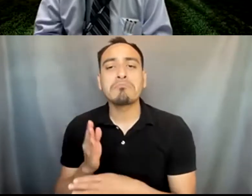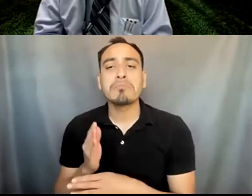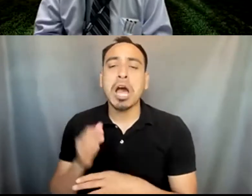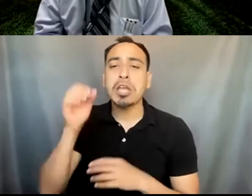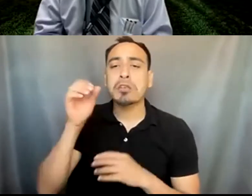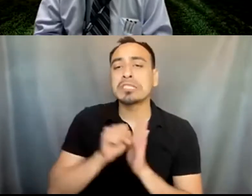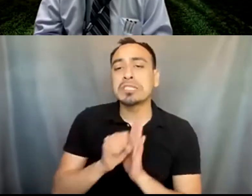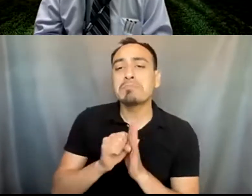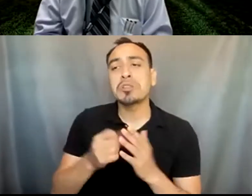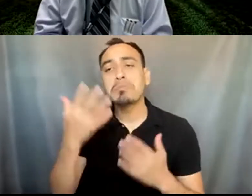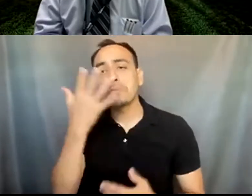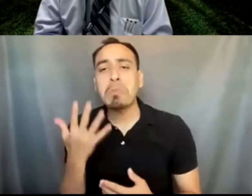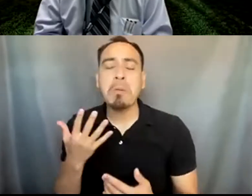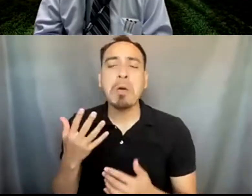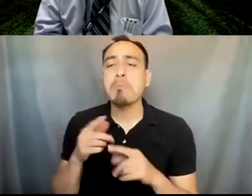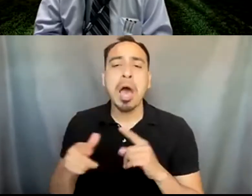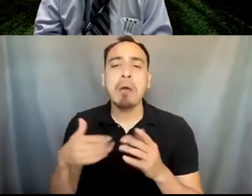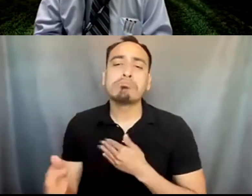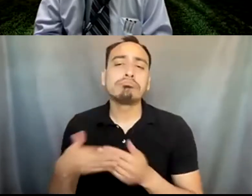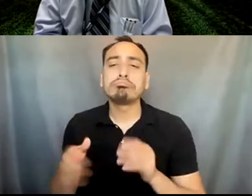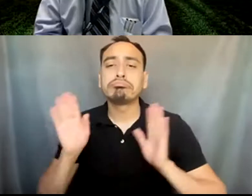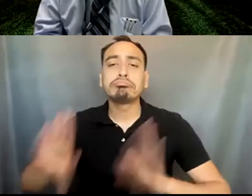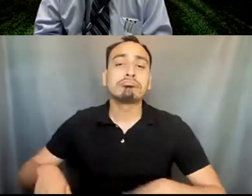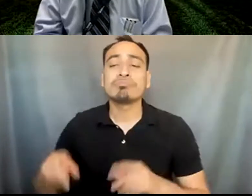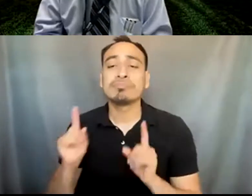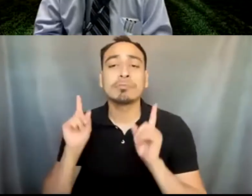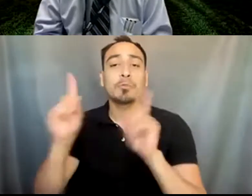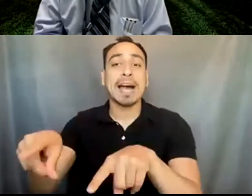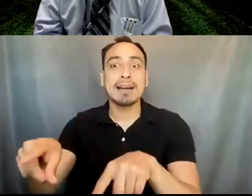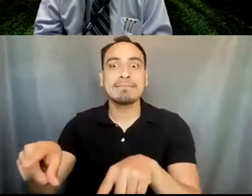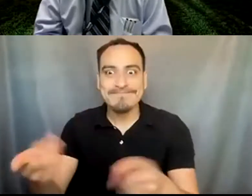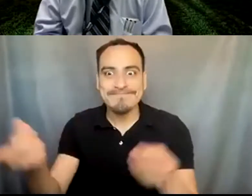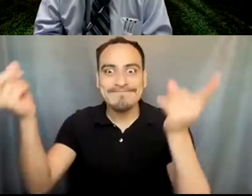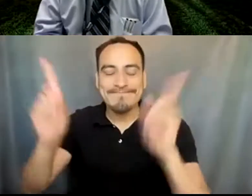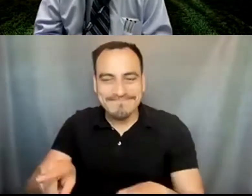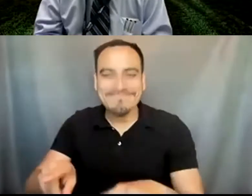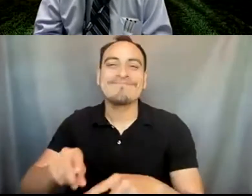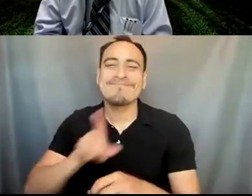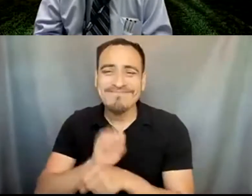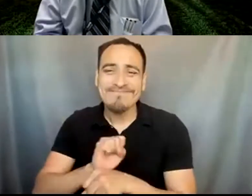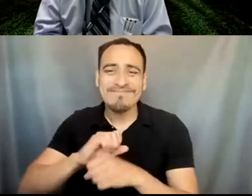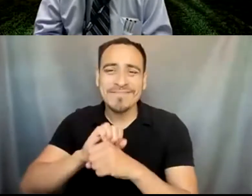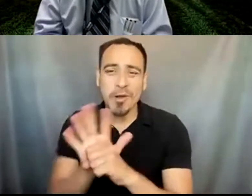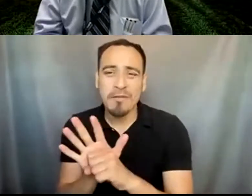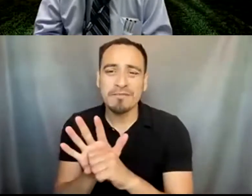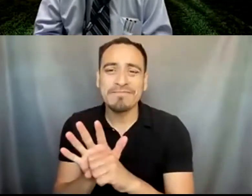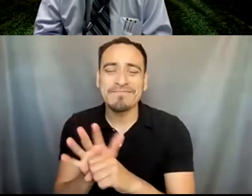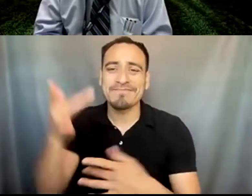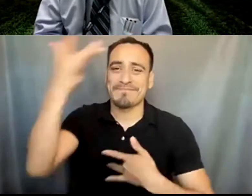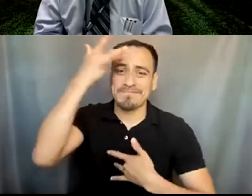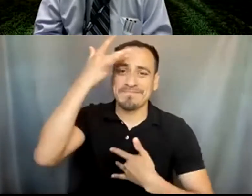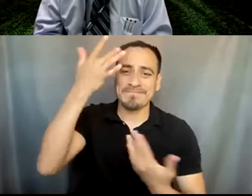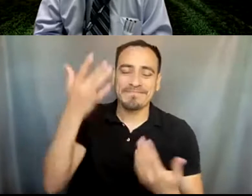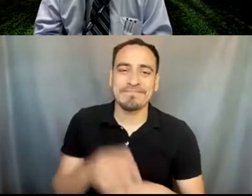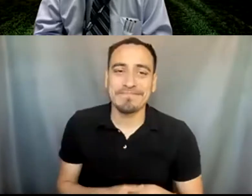it, but only to find out later on that it was COVID-19. So really important to follow those, and if you're sick,